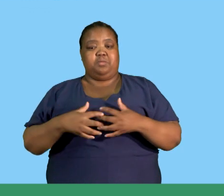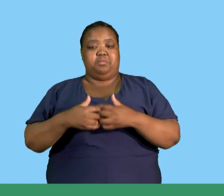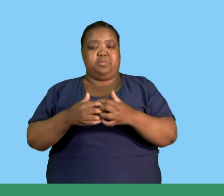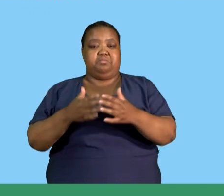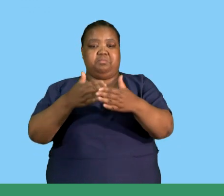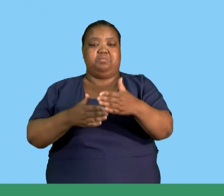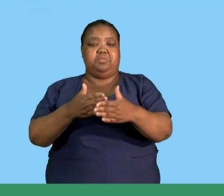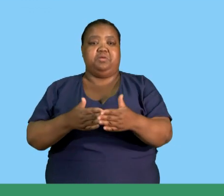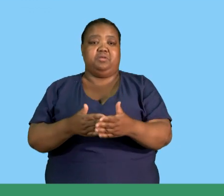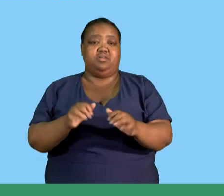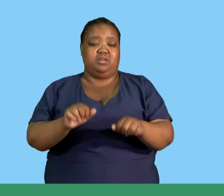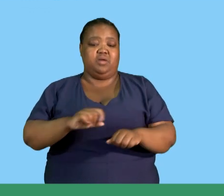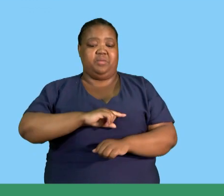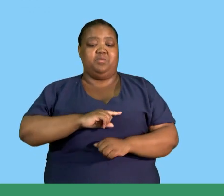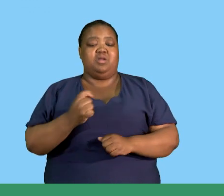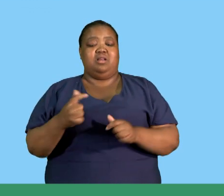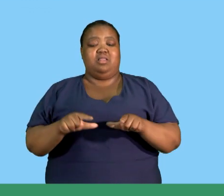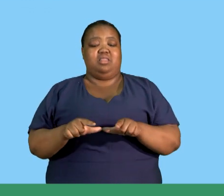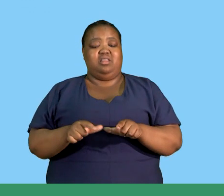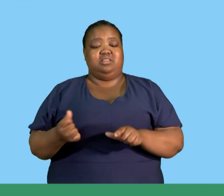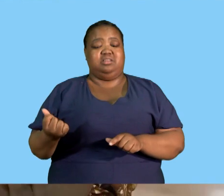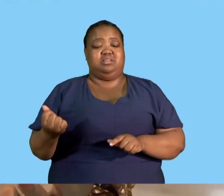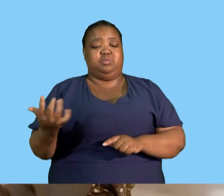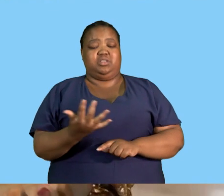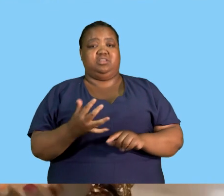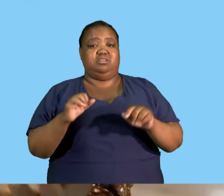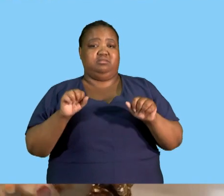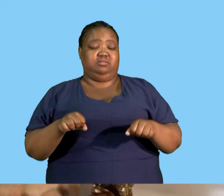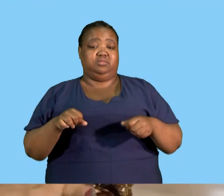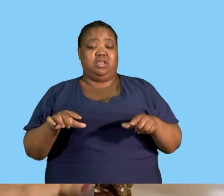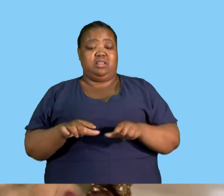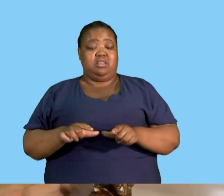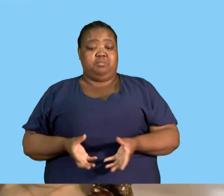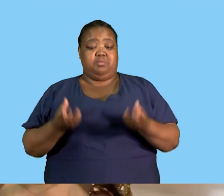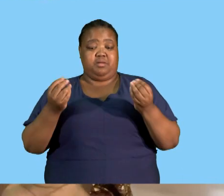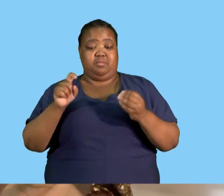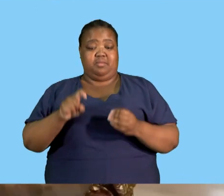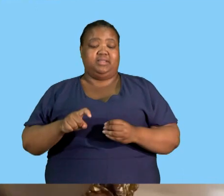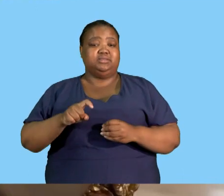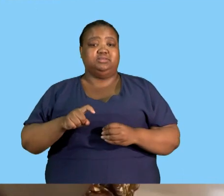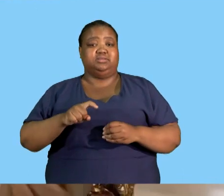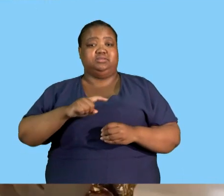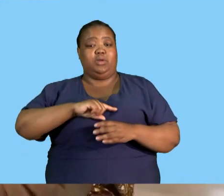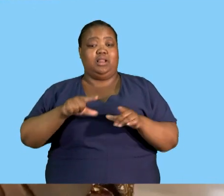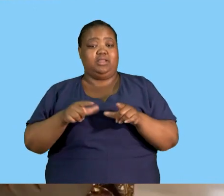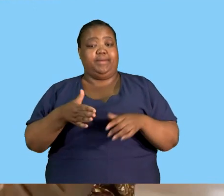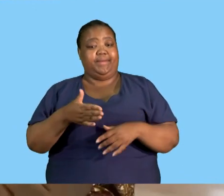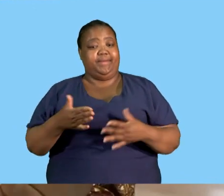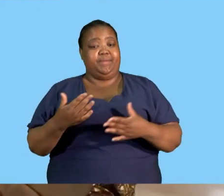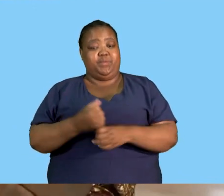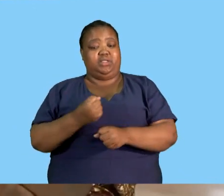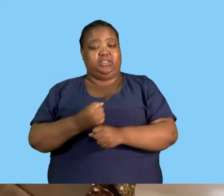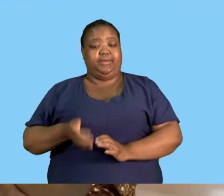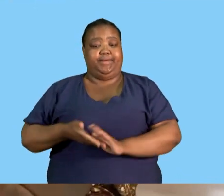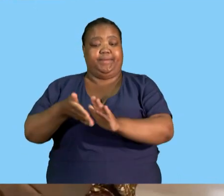is, it's costly, but we need to get this license or else we cannot operate as a business. So what do you think is the